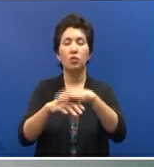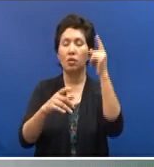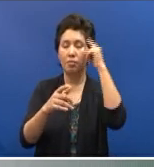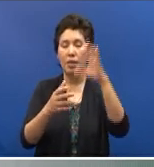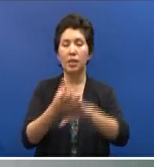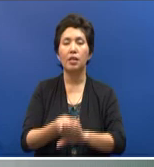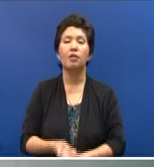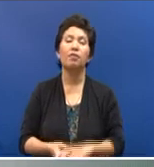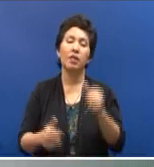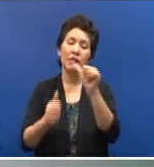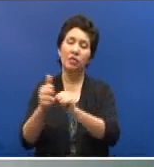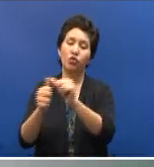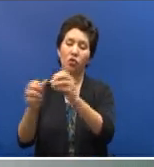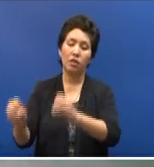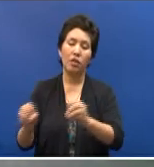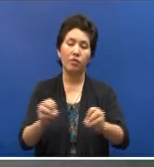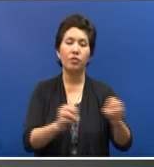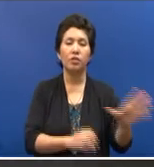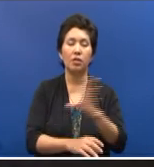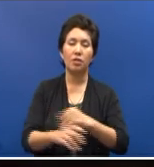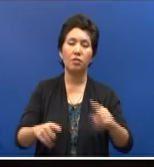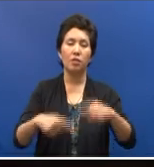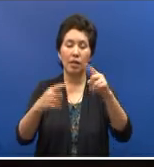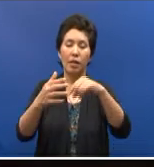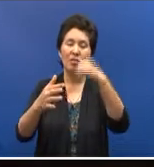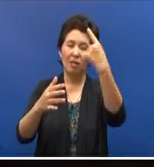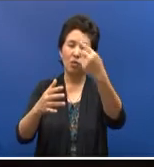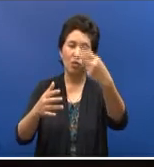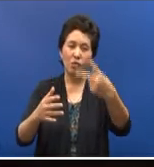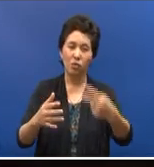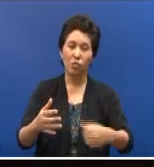organization. Okay, so let us go one by one.